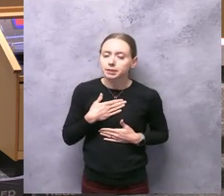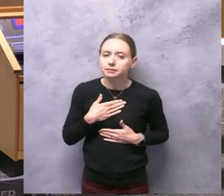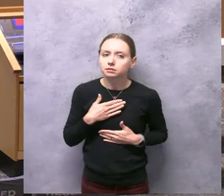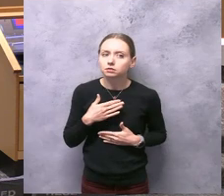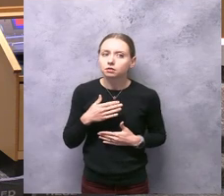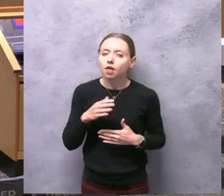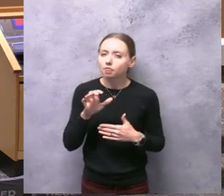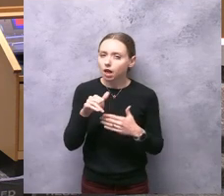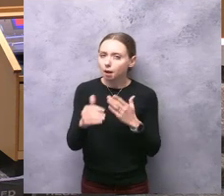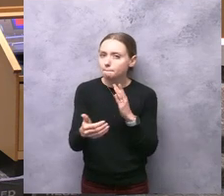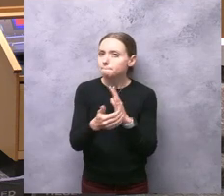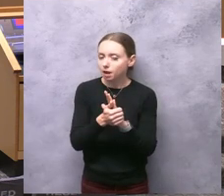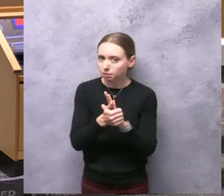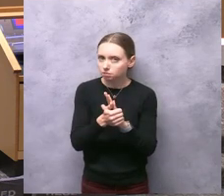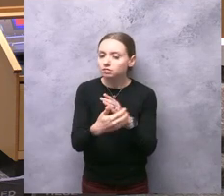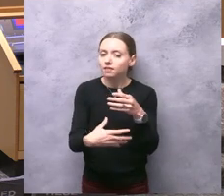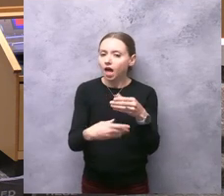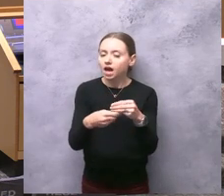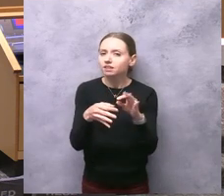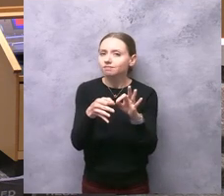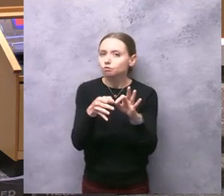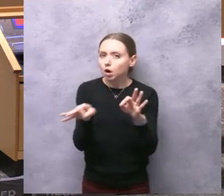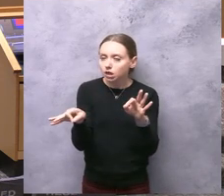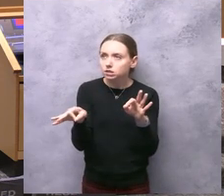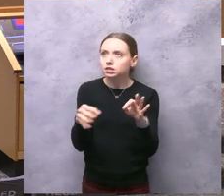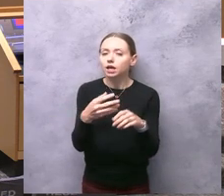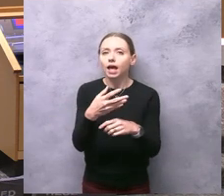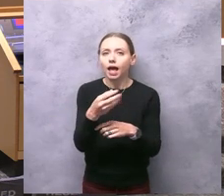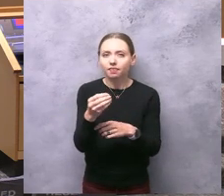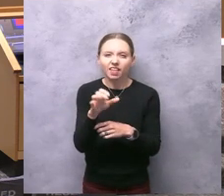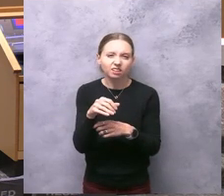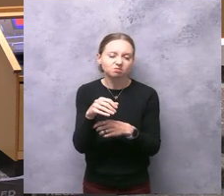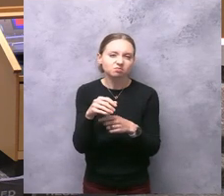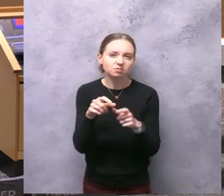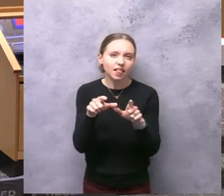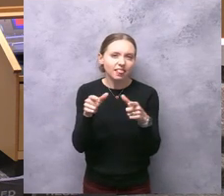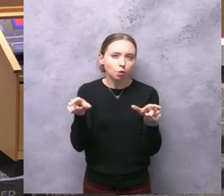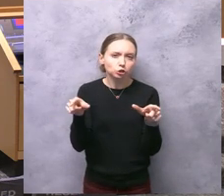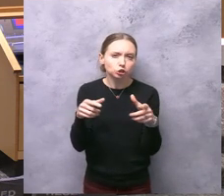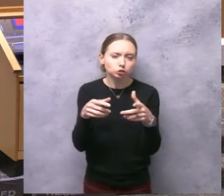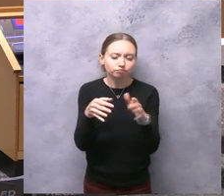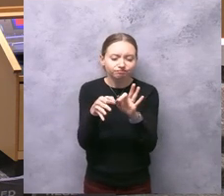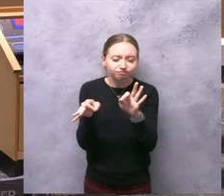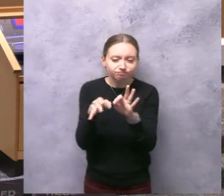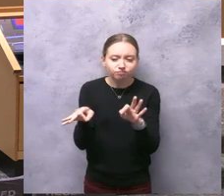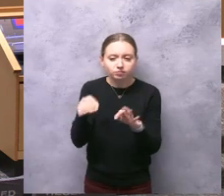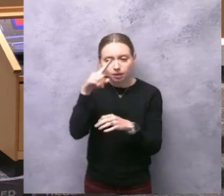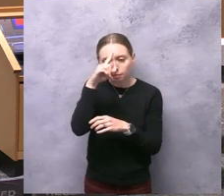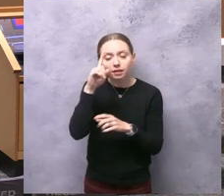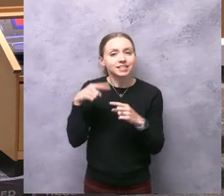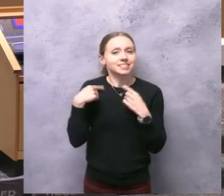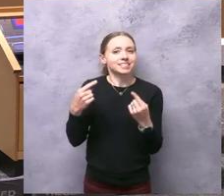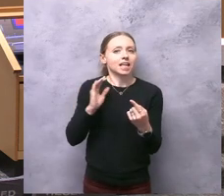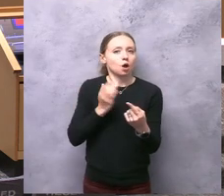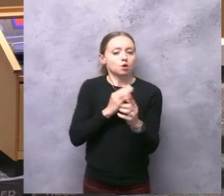the amendment, the added phrase, as well as the additional language that was added since our meeting on Monday.